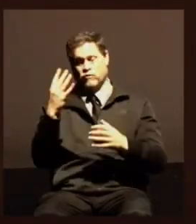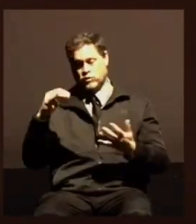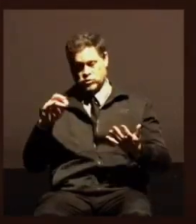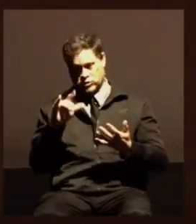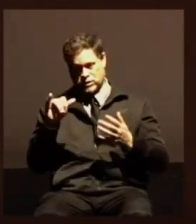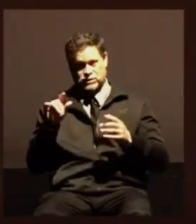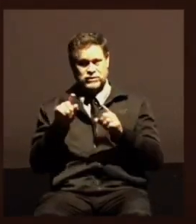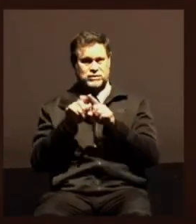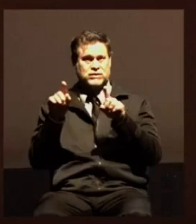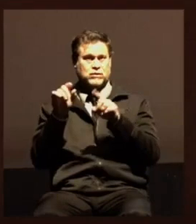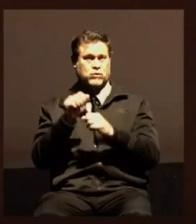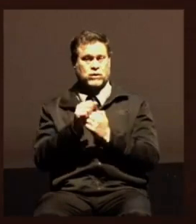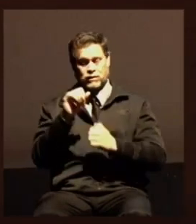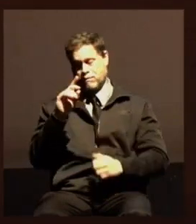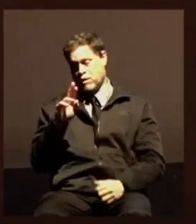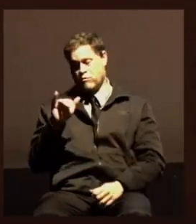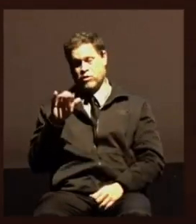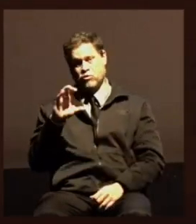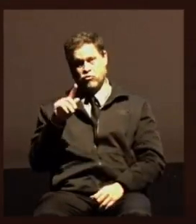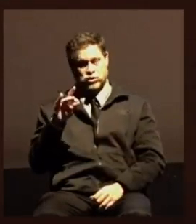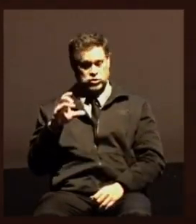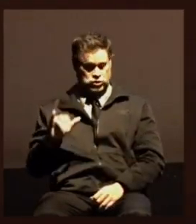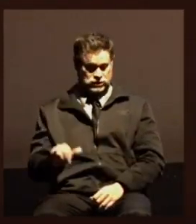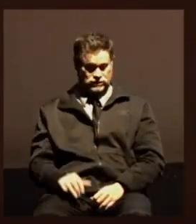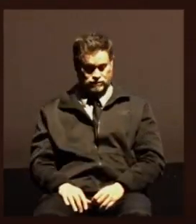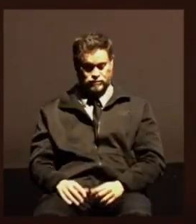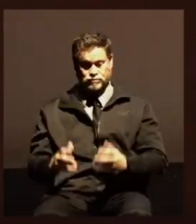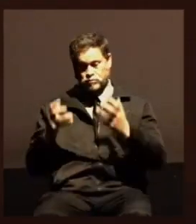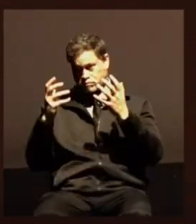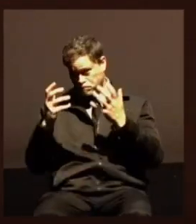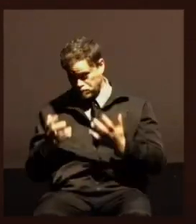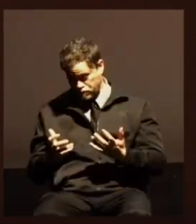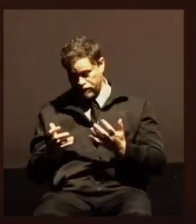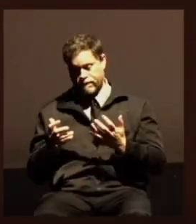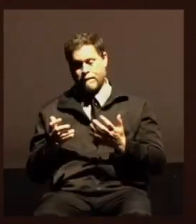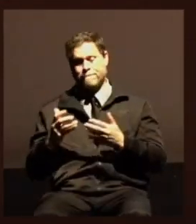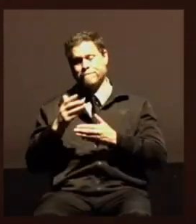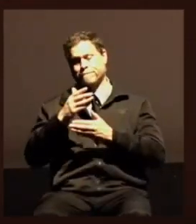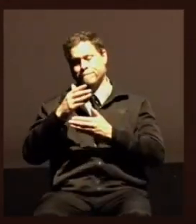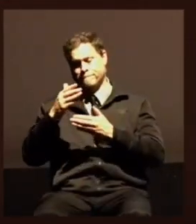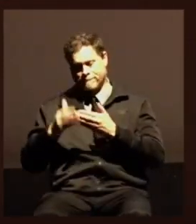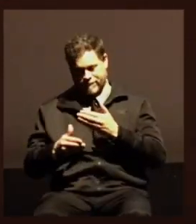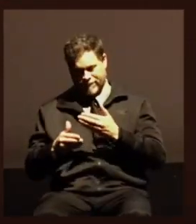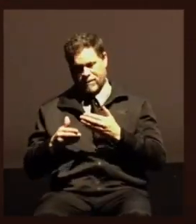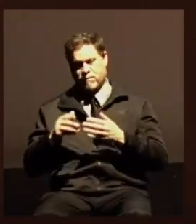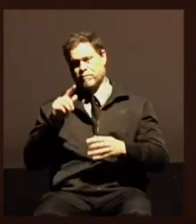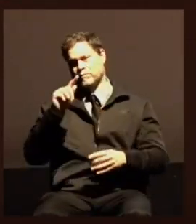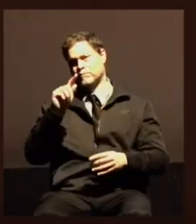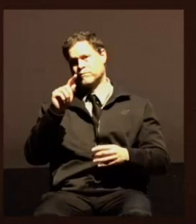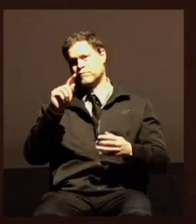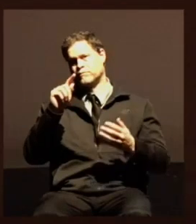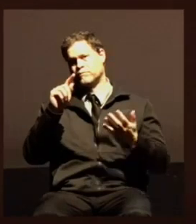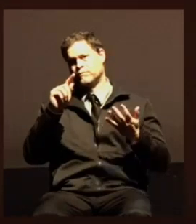with Barry Crutchett, okay? I want to end my TED Talk